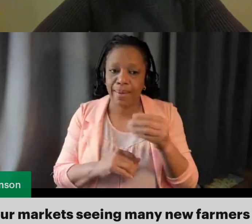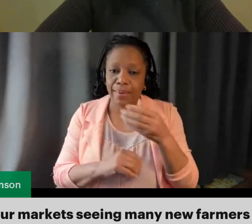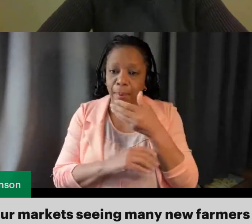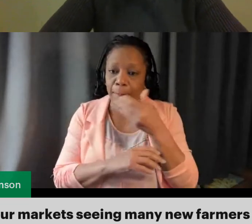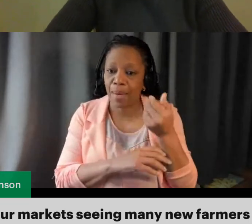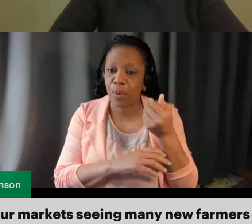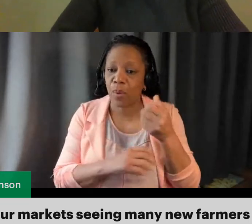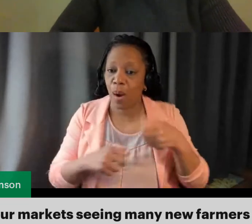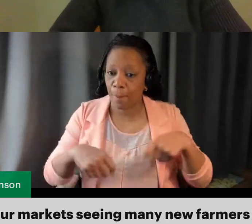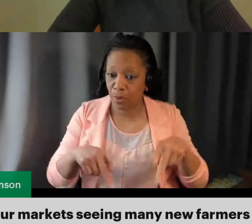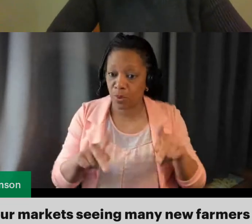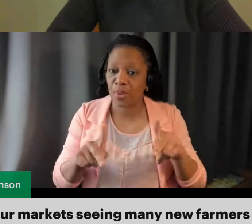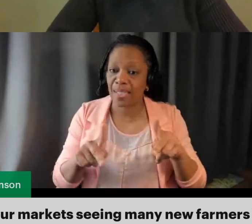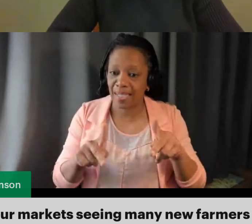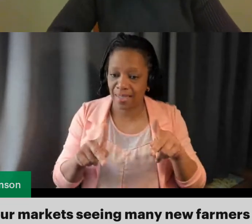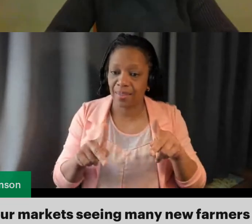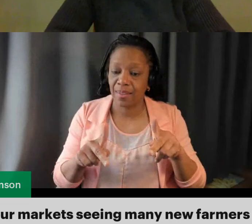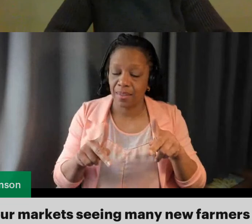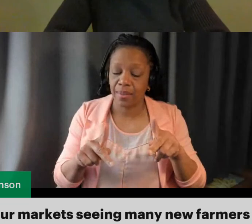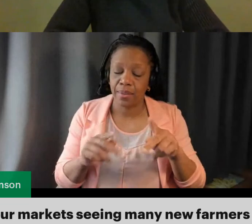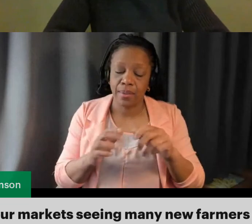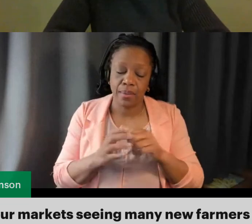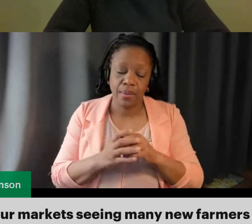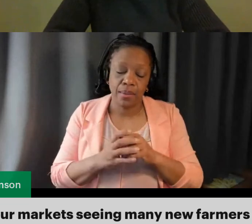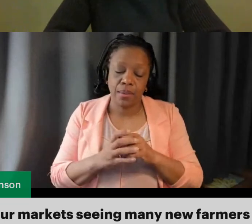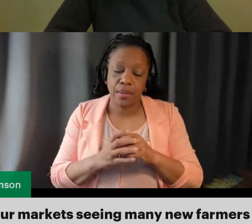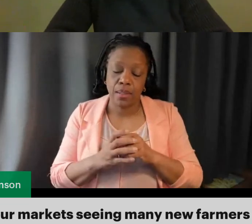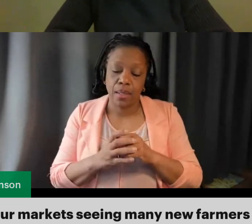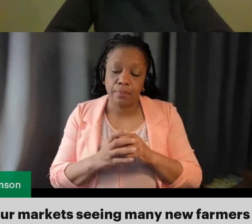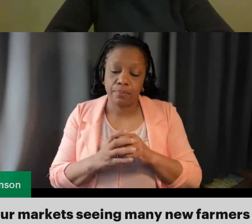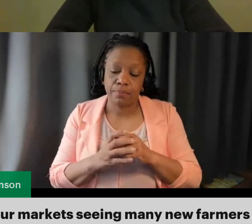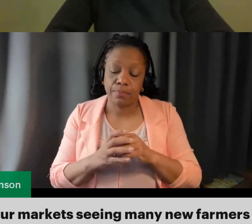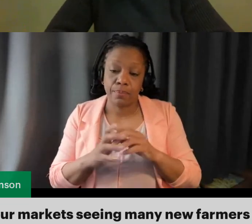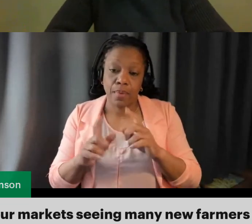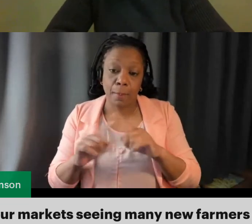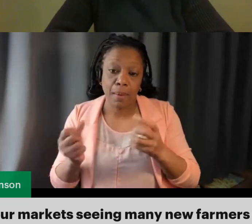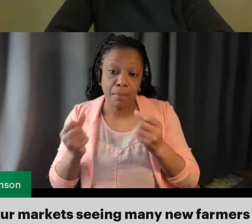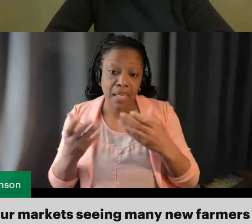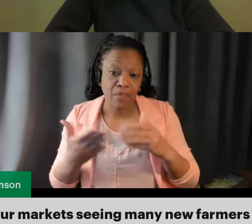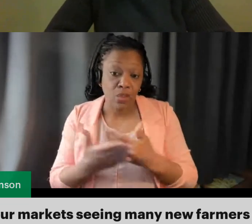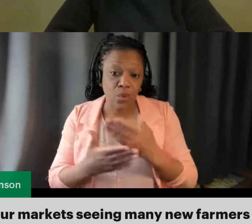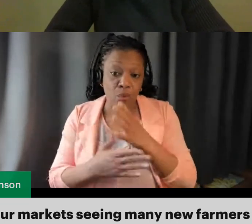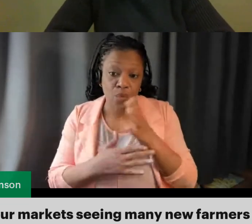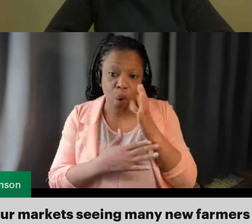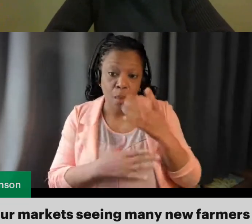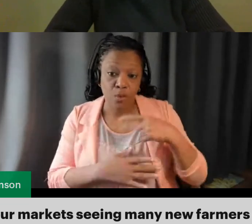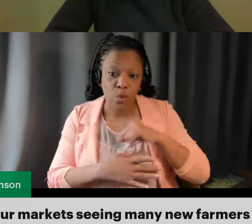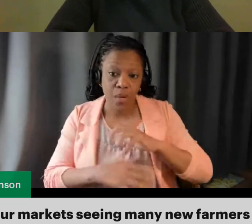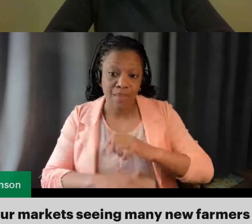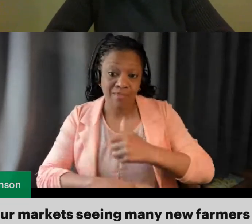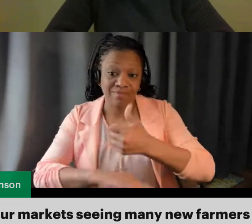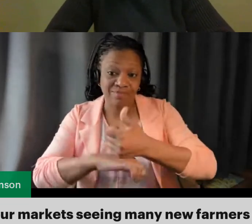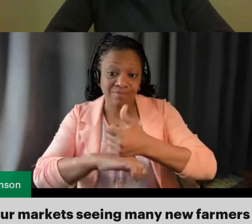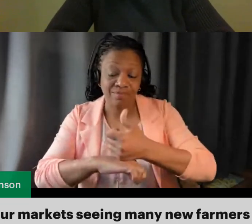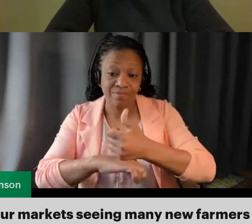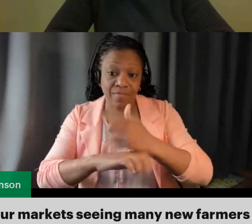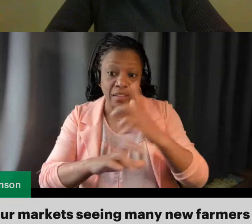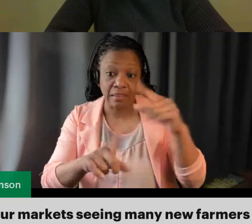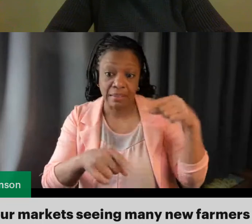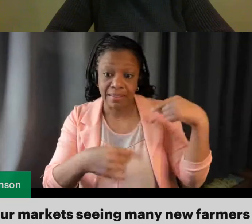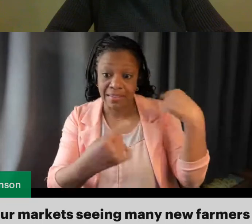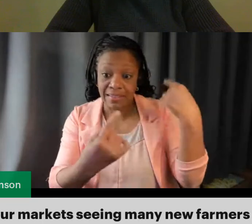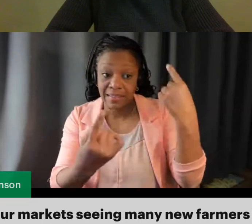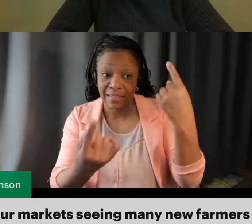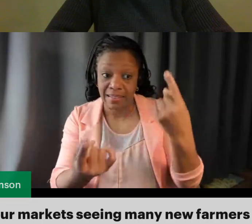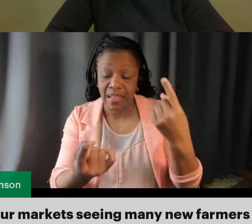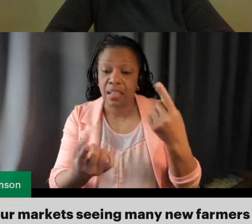find a way to have so many of the new farms that we've hosted over the years that have given it up